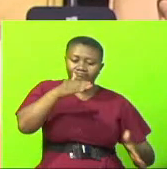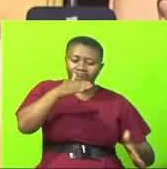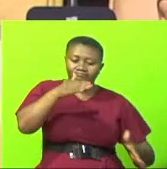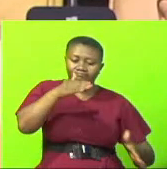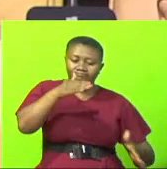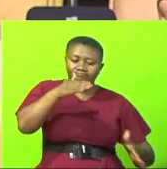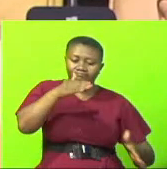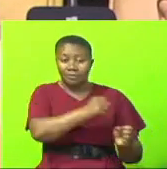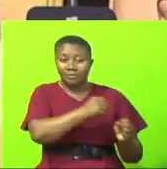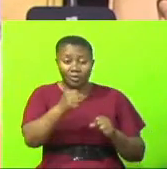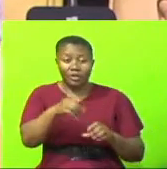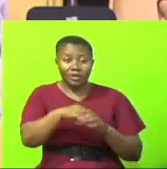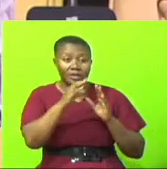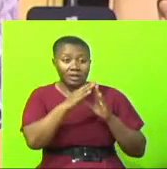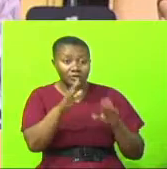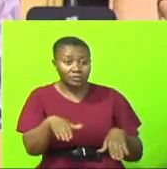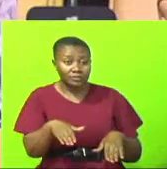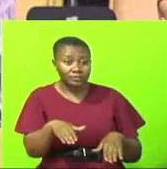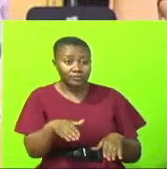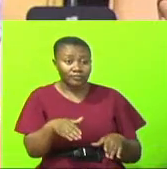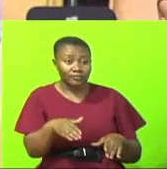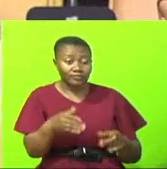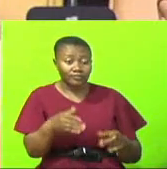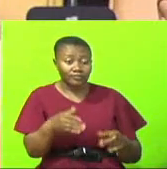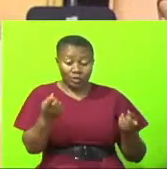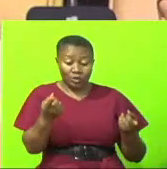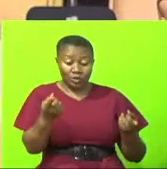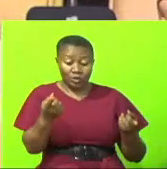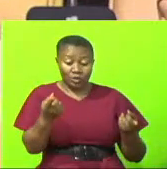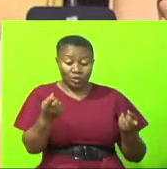simple, that whenever